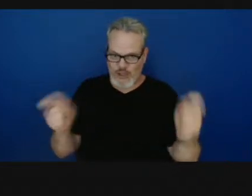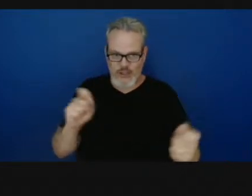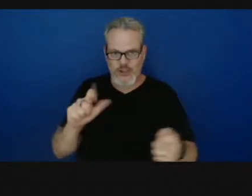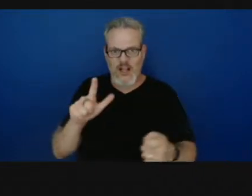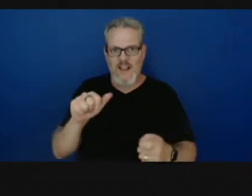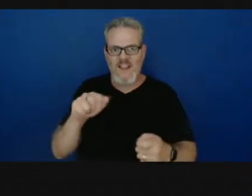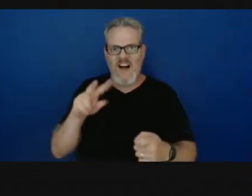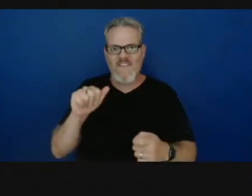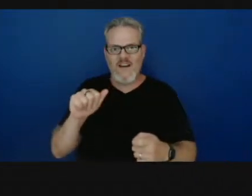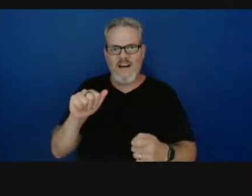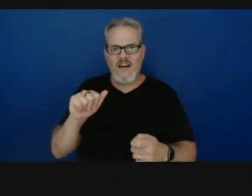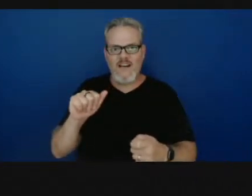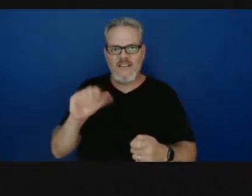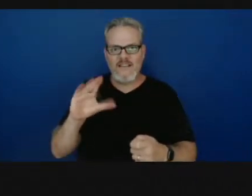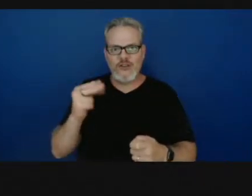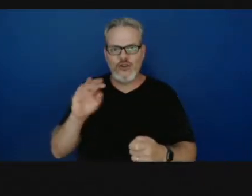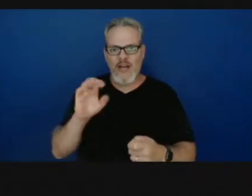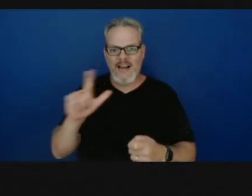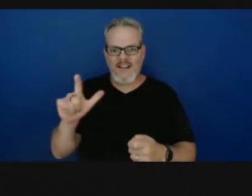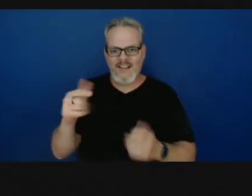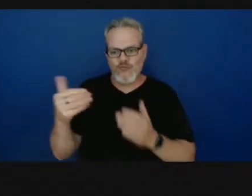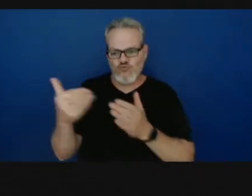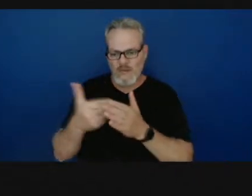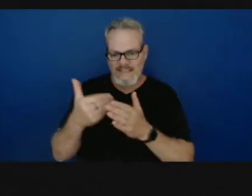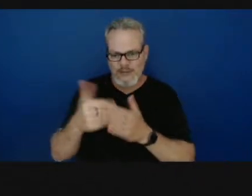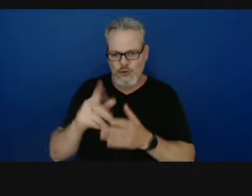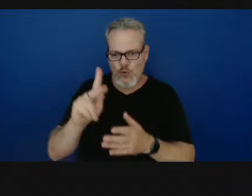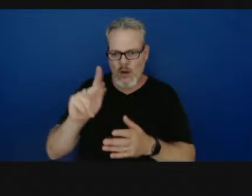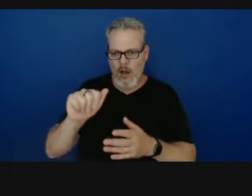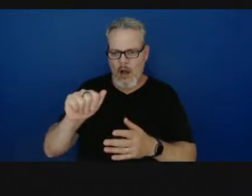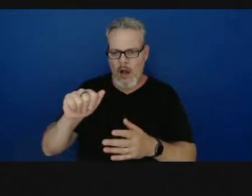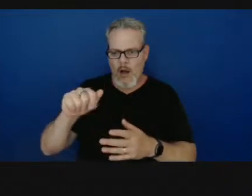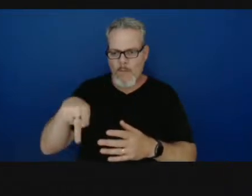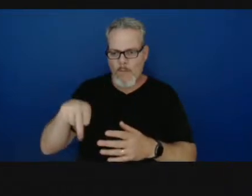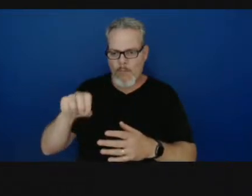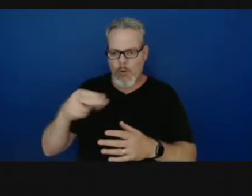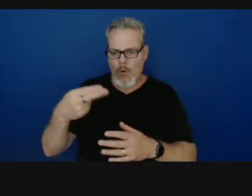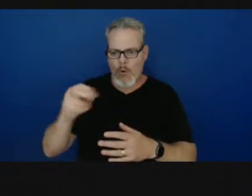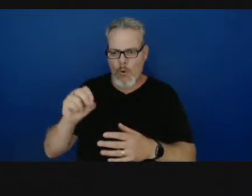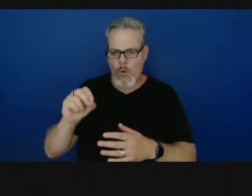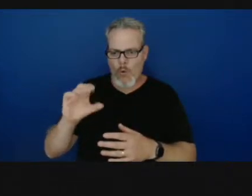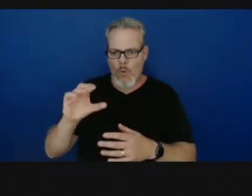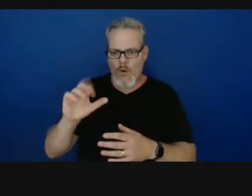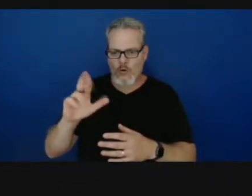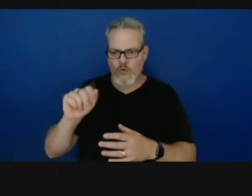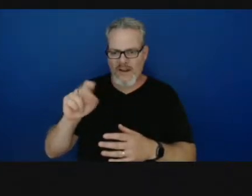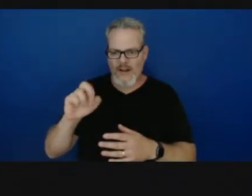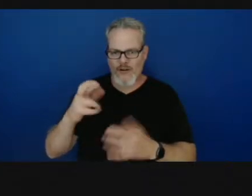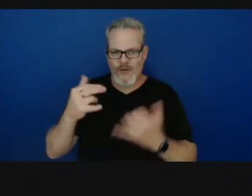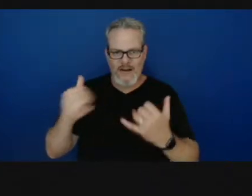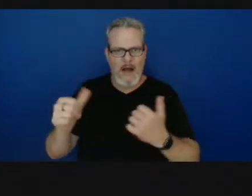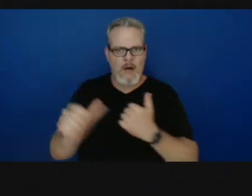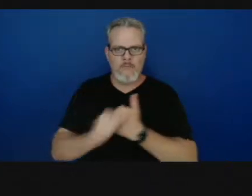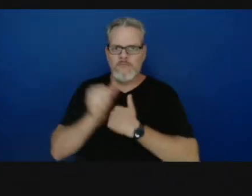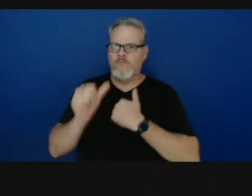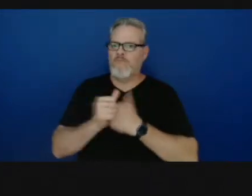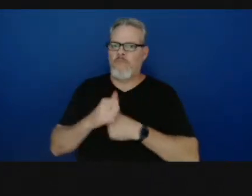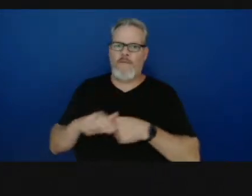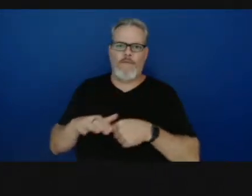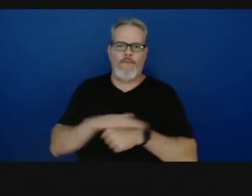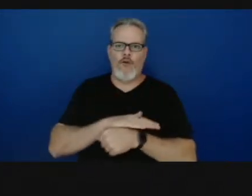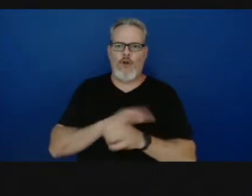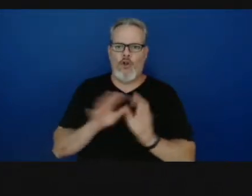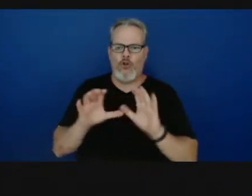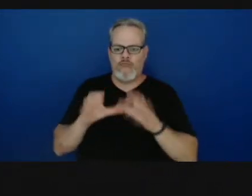up down near Kapoho crater. That area that we've been discussing over the previous couple of days is now compromised entirely. The lava starts to divert